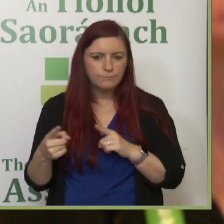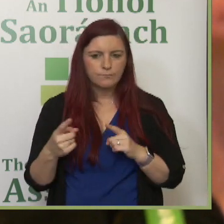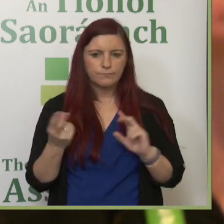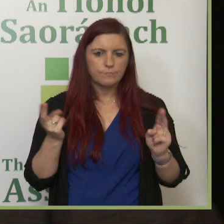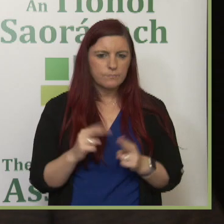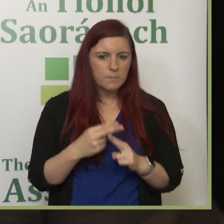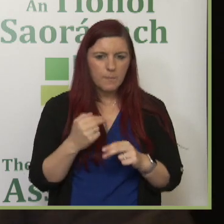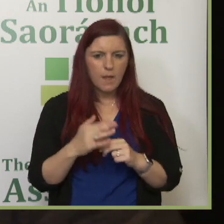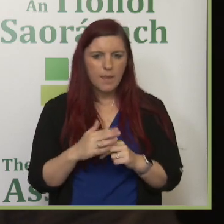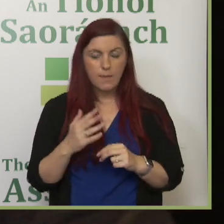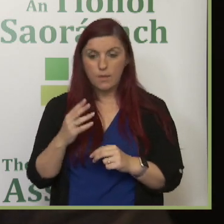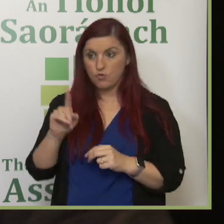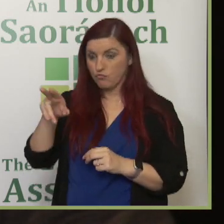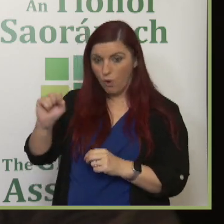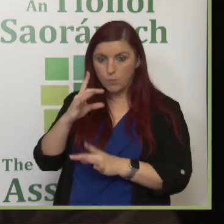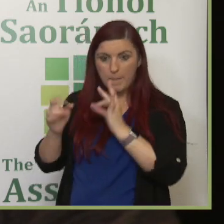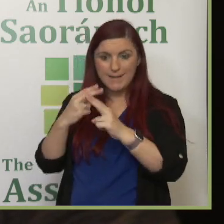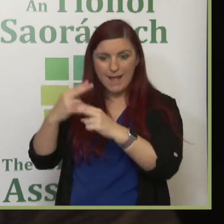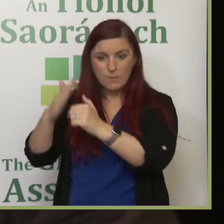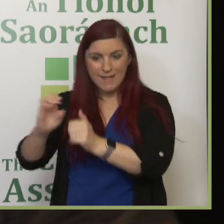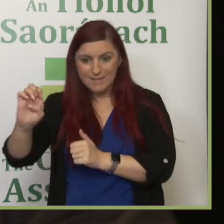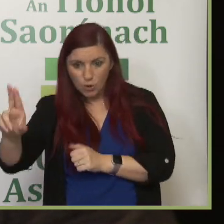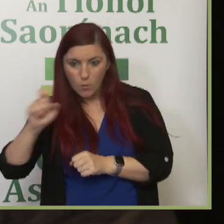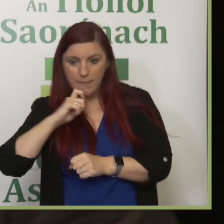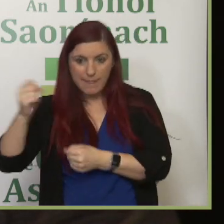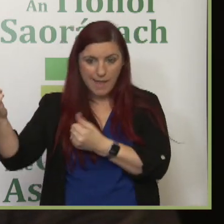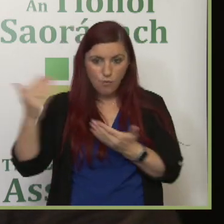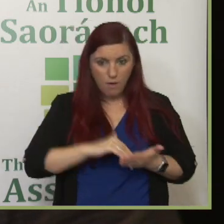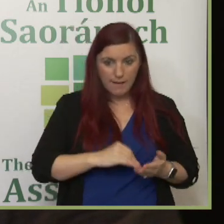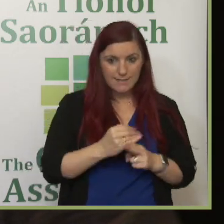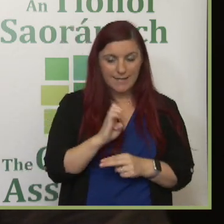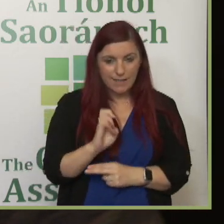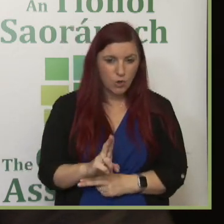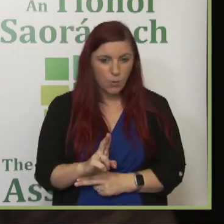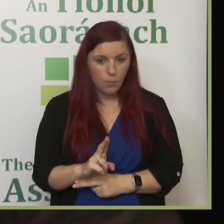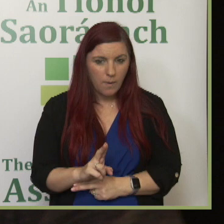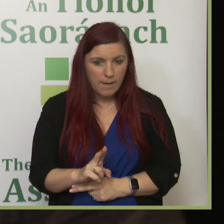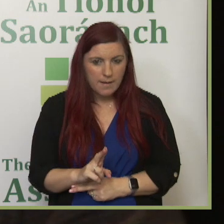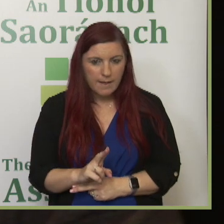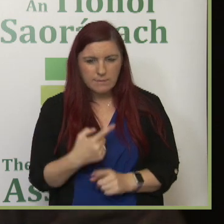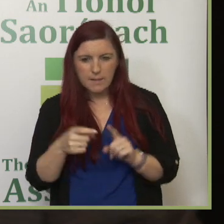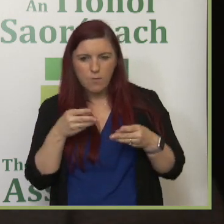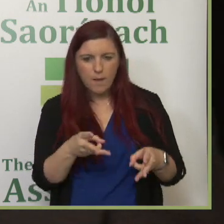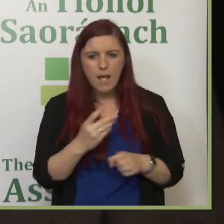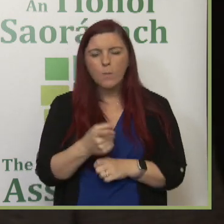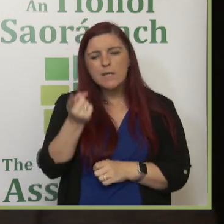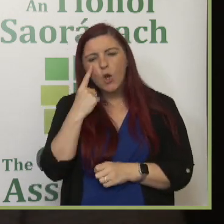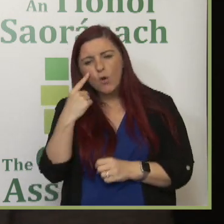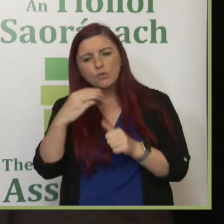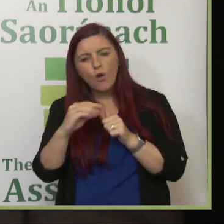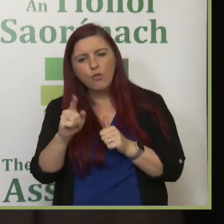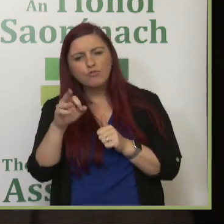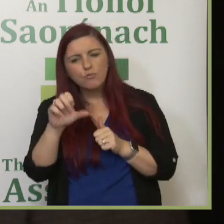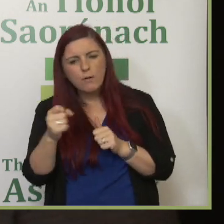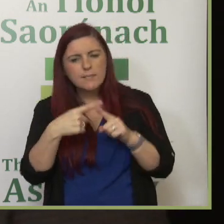they were transshipped into the EU and consumed in Europe. And we did look at other drugs a little bit, but mainly in terms